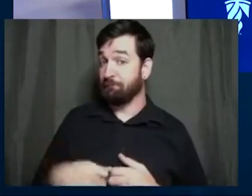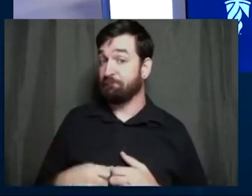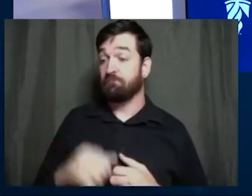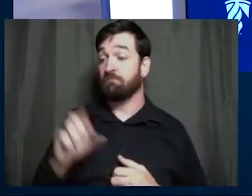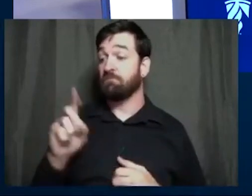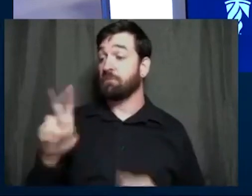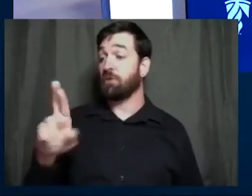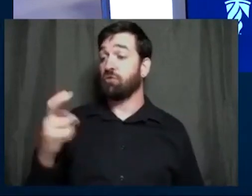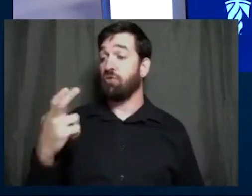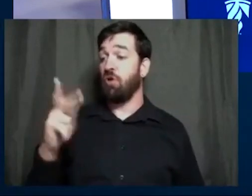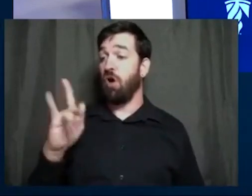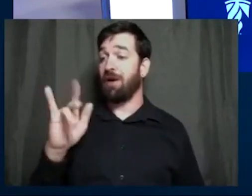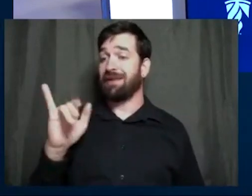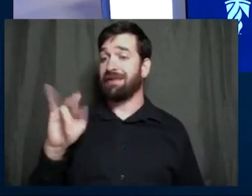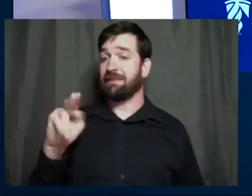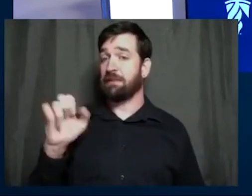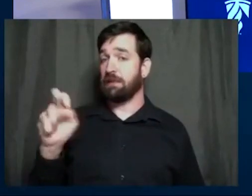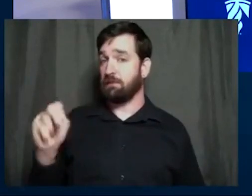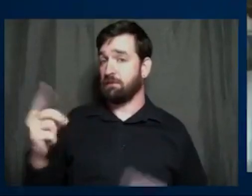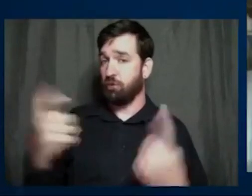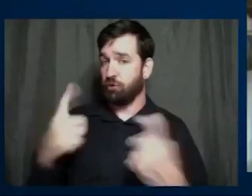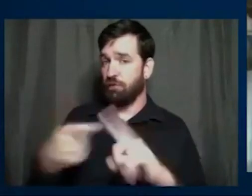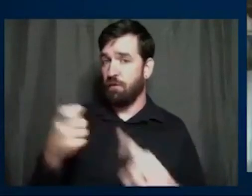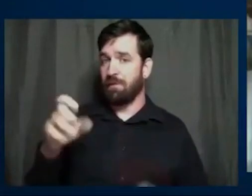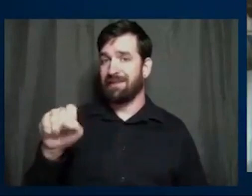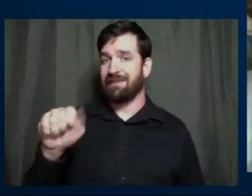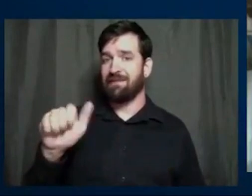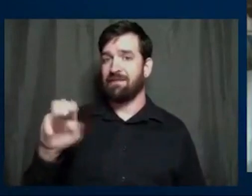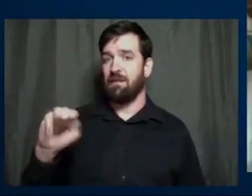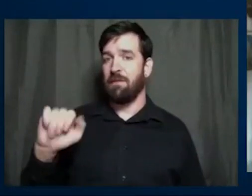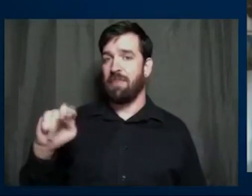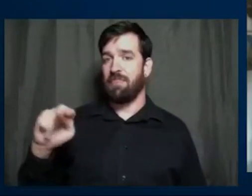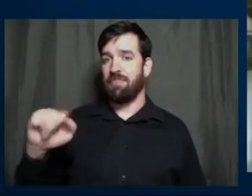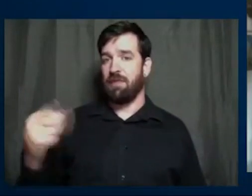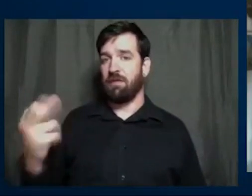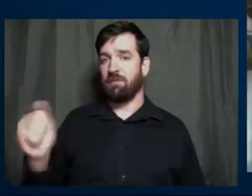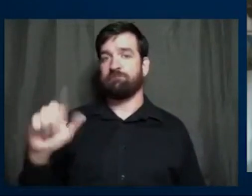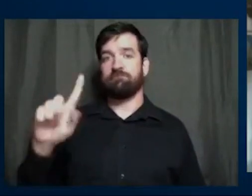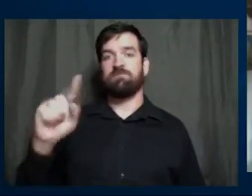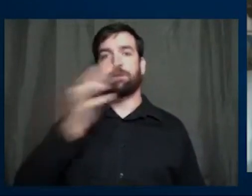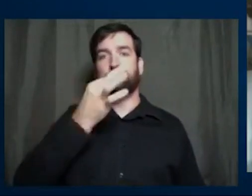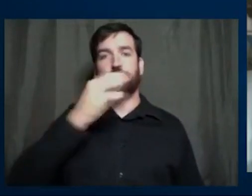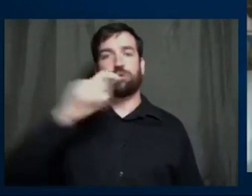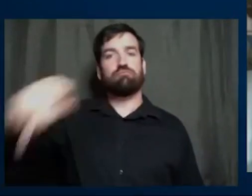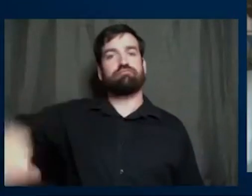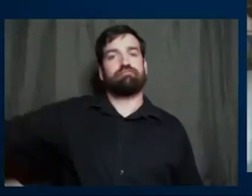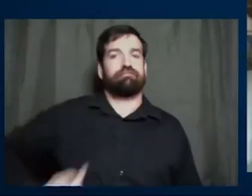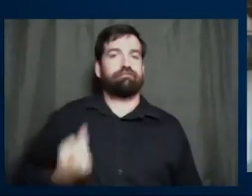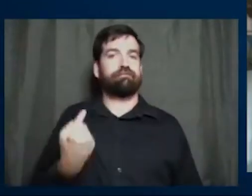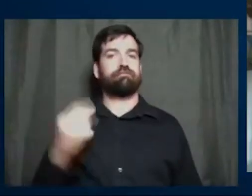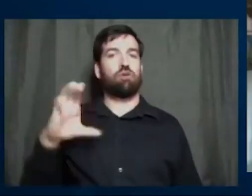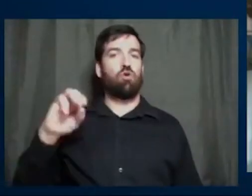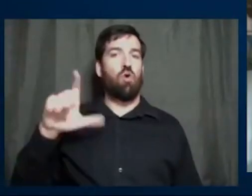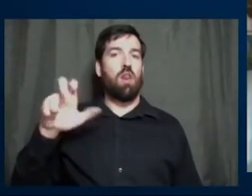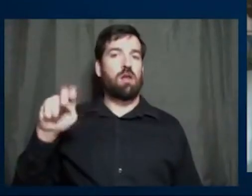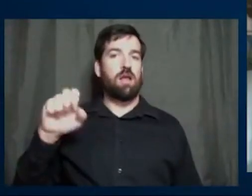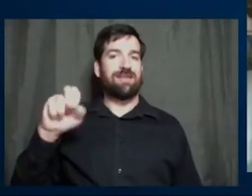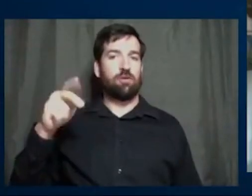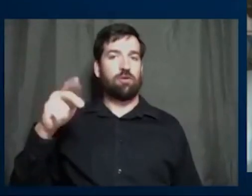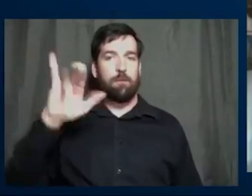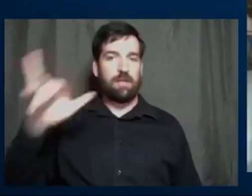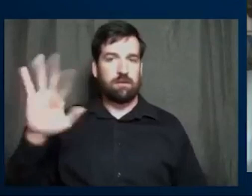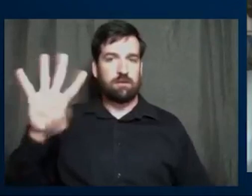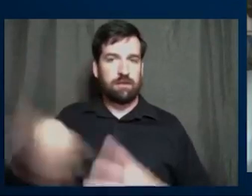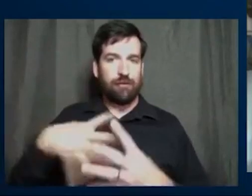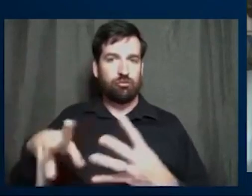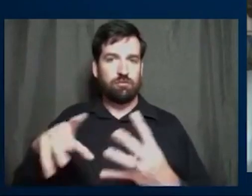question from Samantha. She says she has a colonoscopy scheduled in late September, but she's concerned about